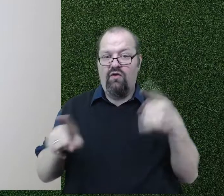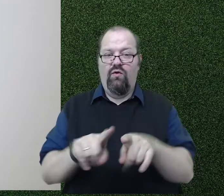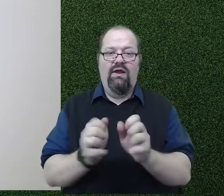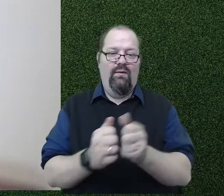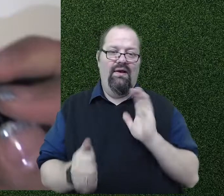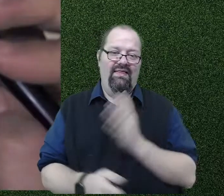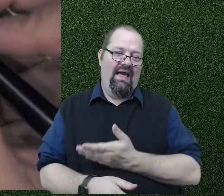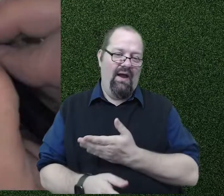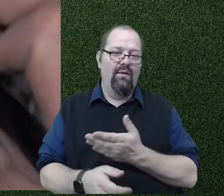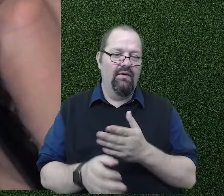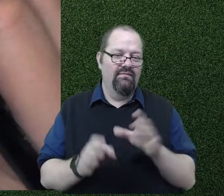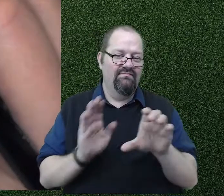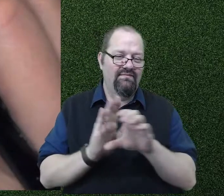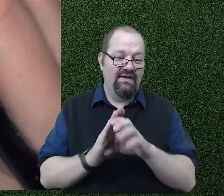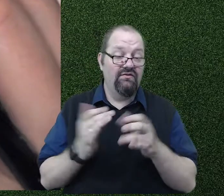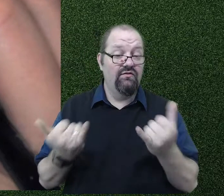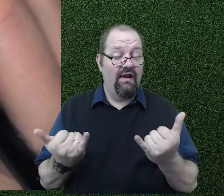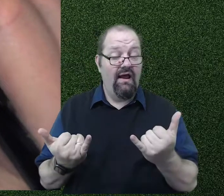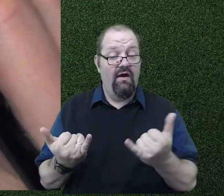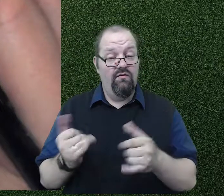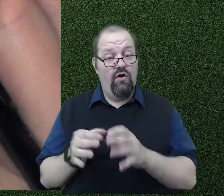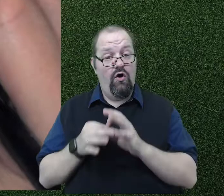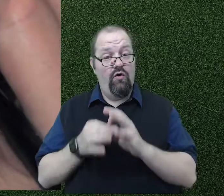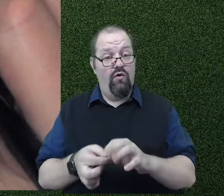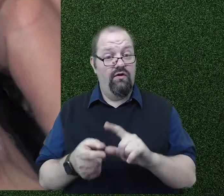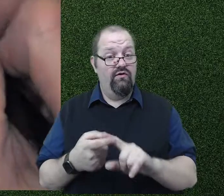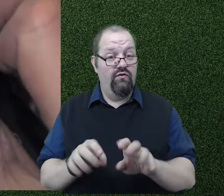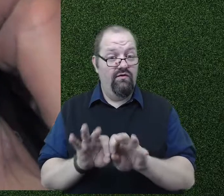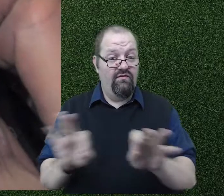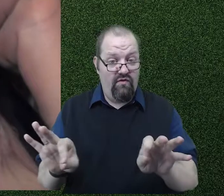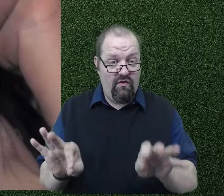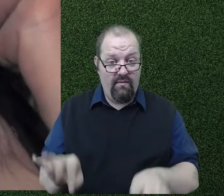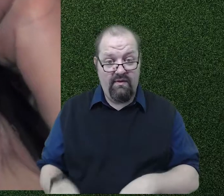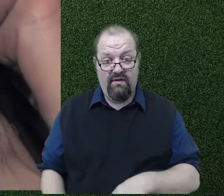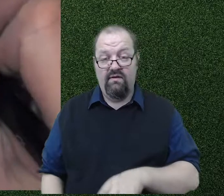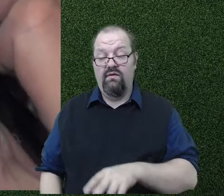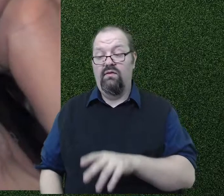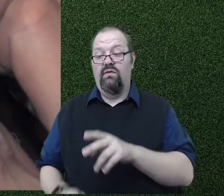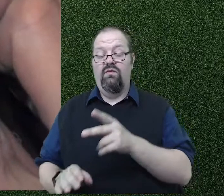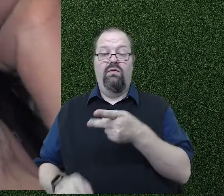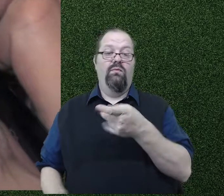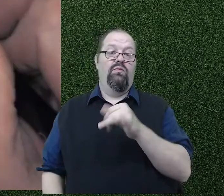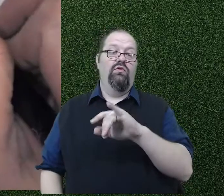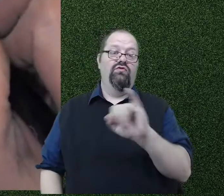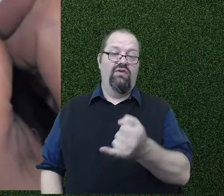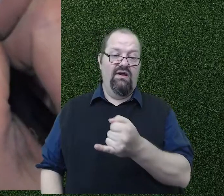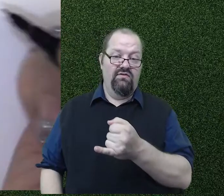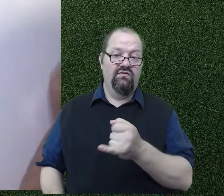to the formula, the projection of u onto v